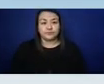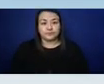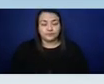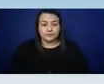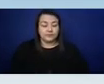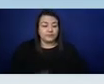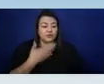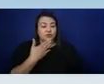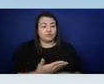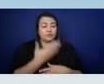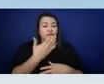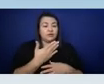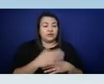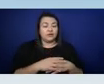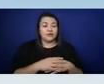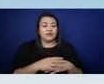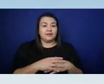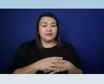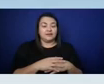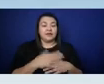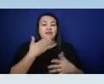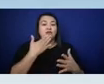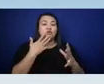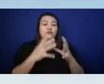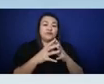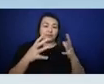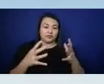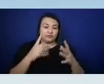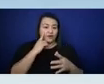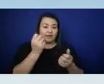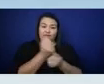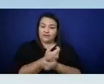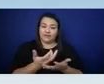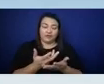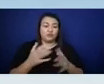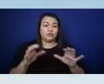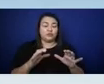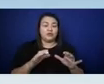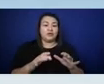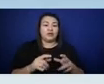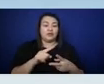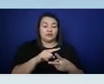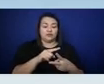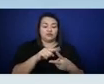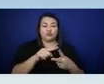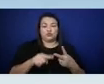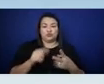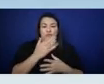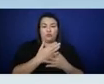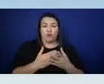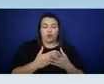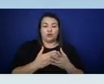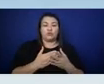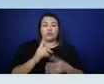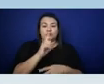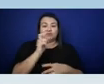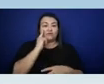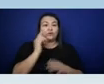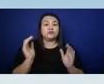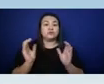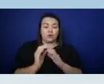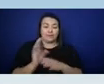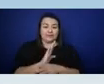Thank you, Representative. Moving on, we're going back to the phones. We've got Mike from El Paso joining us now. Mike, welcome to the call. What is your question?